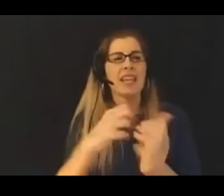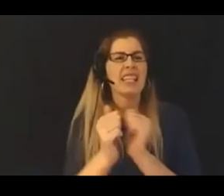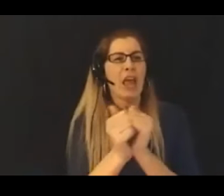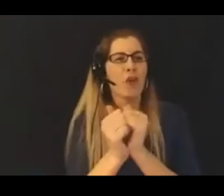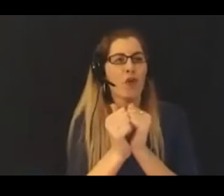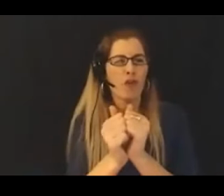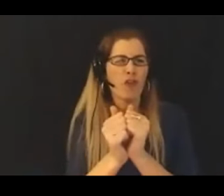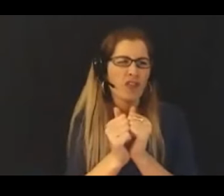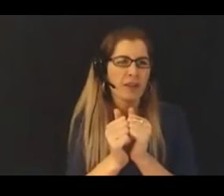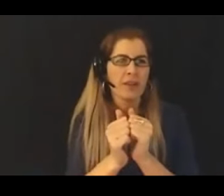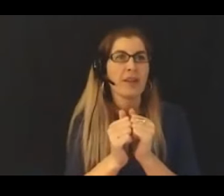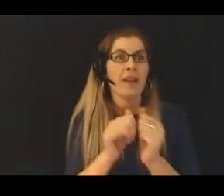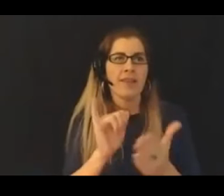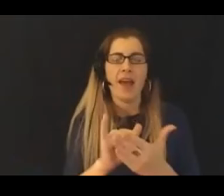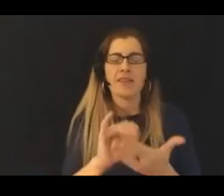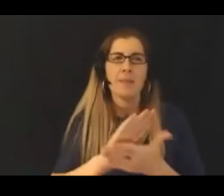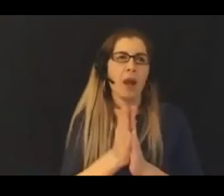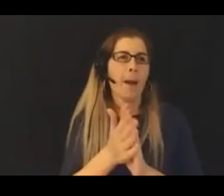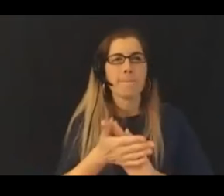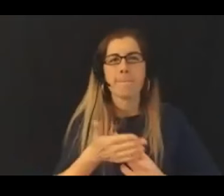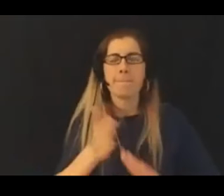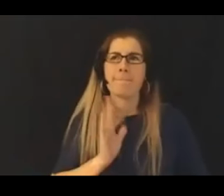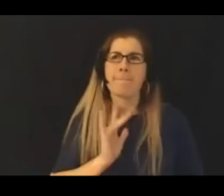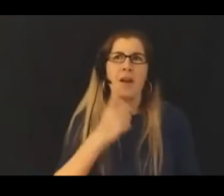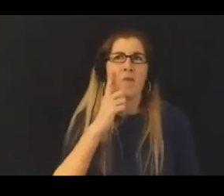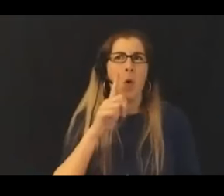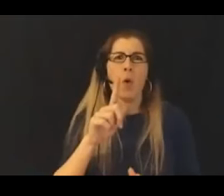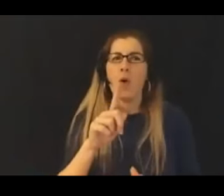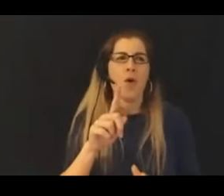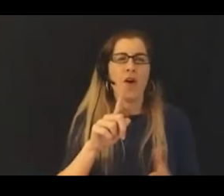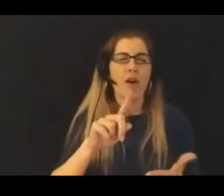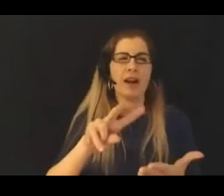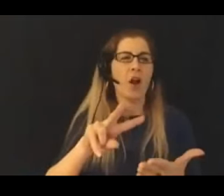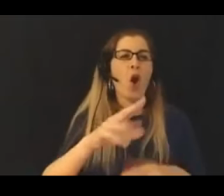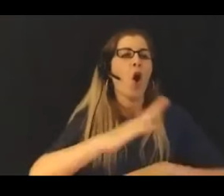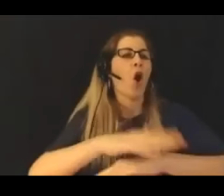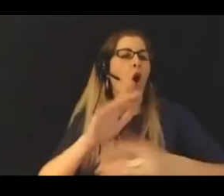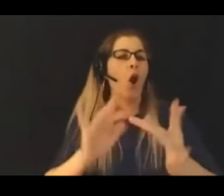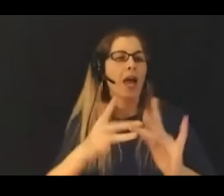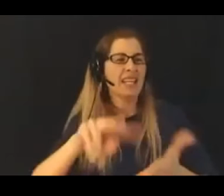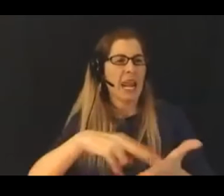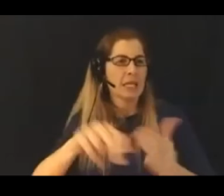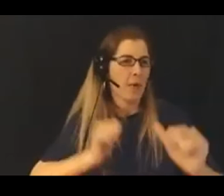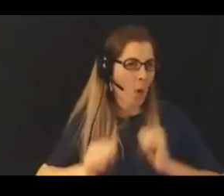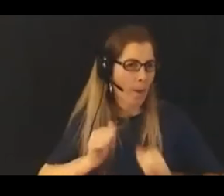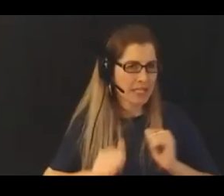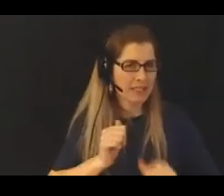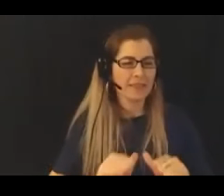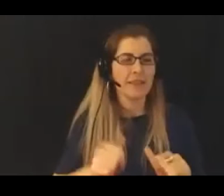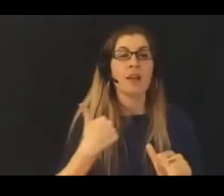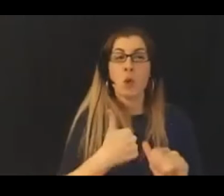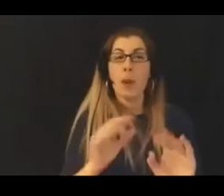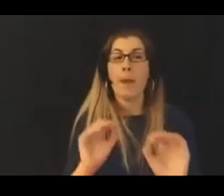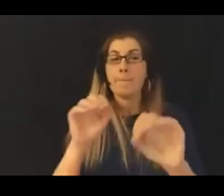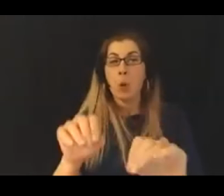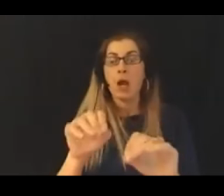in isolation. It's really become the clearinghouse for online dance classes, performances, etc. So we put an ad on